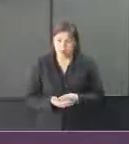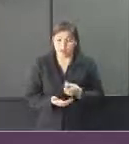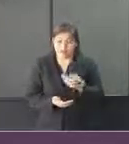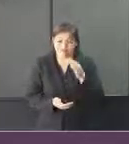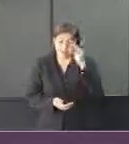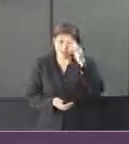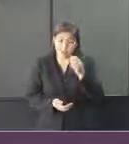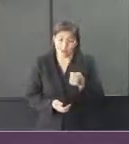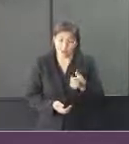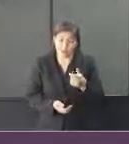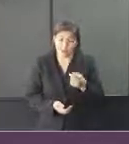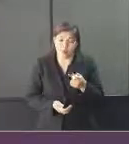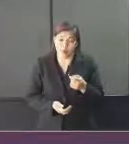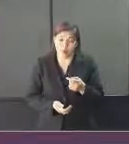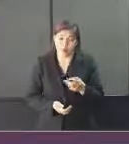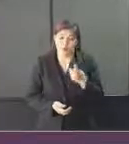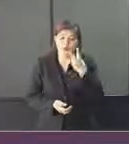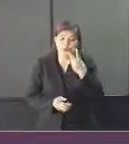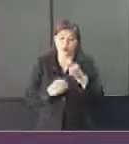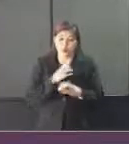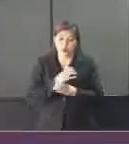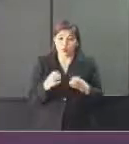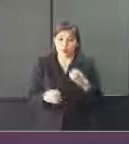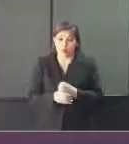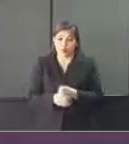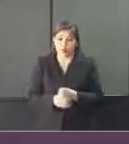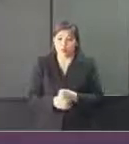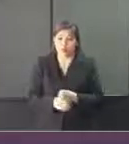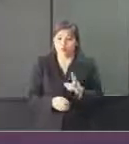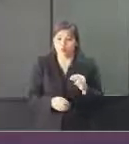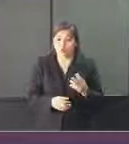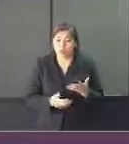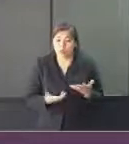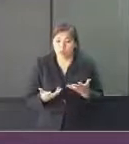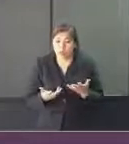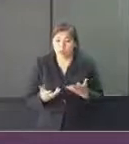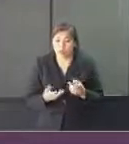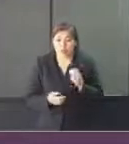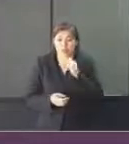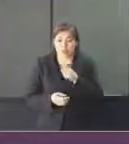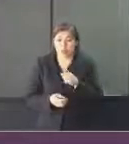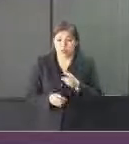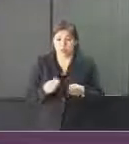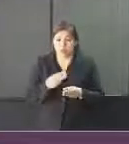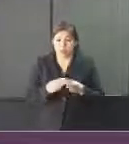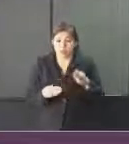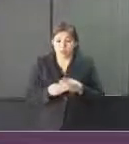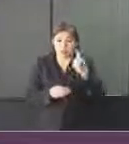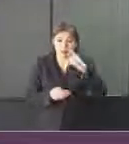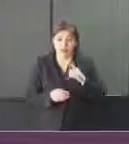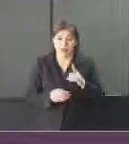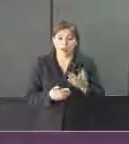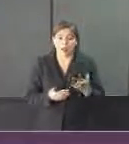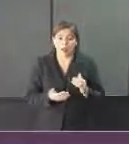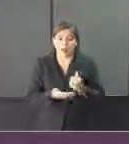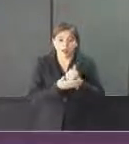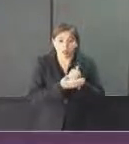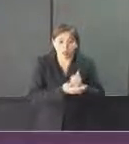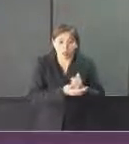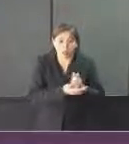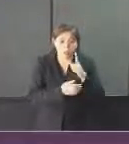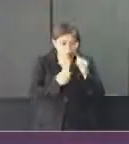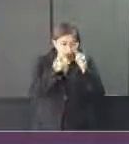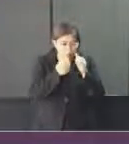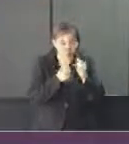seems to be not enough. There are two situations that should be addressed, one for prevention,